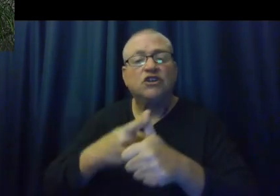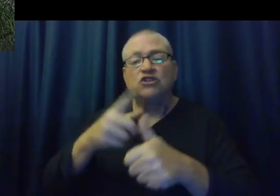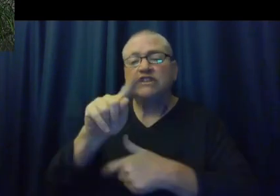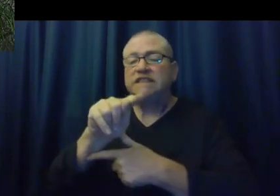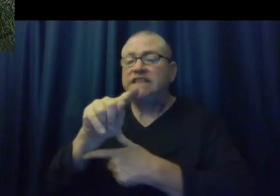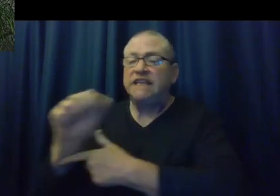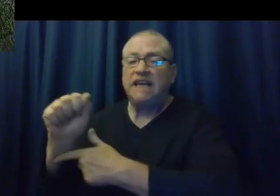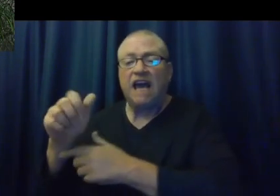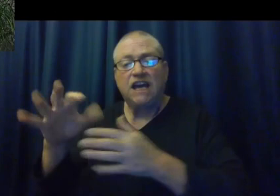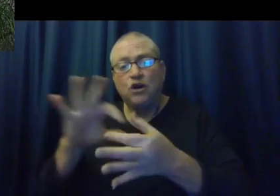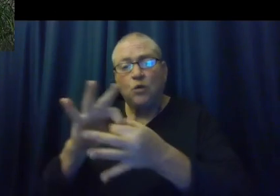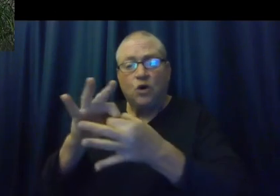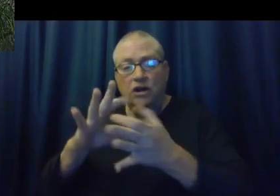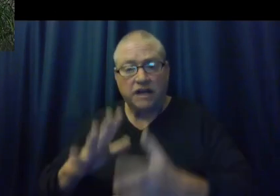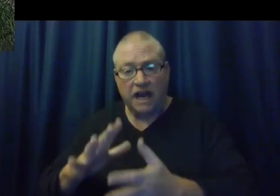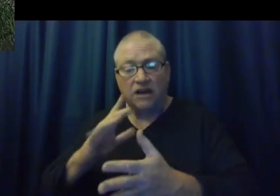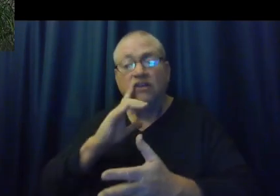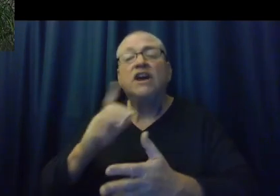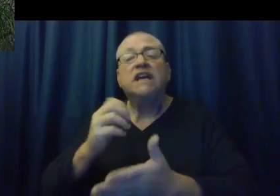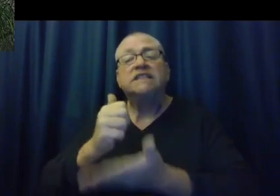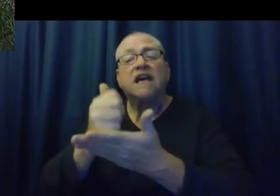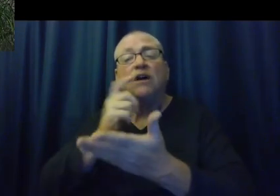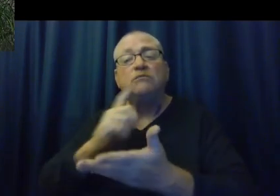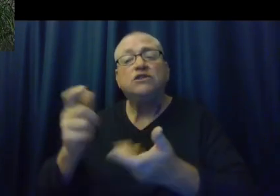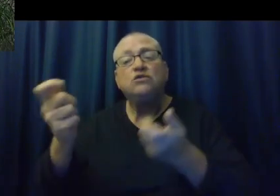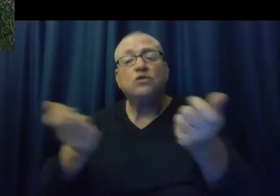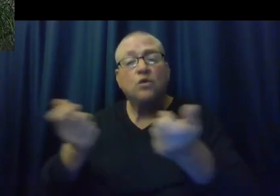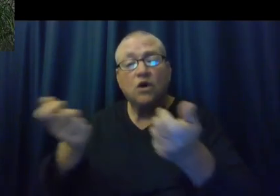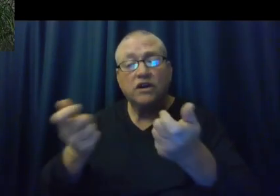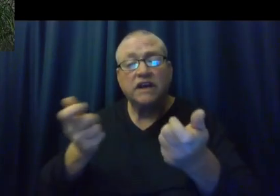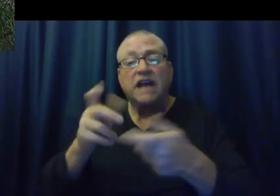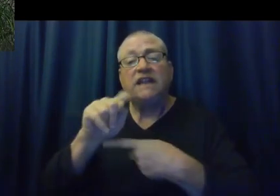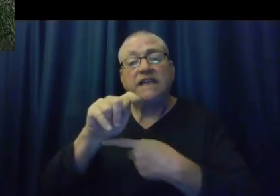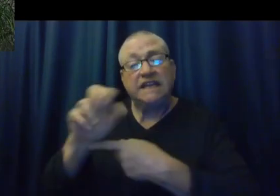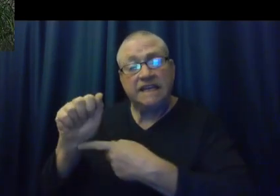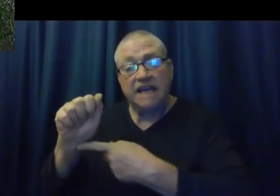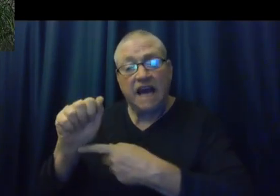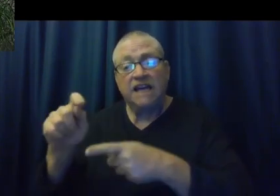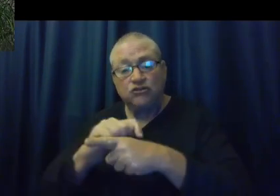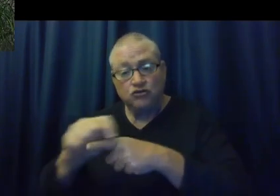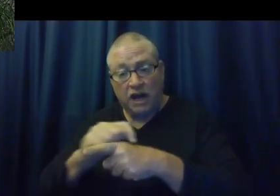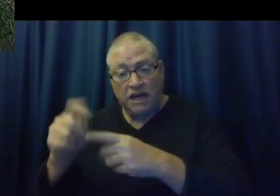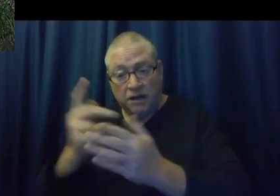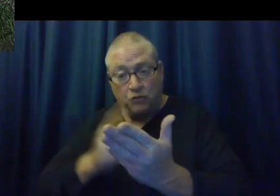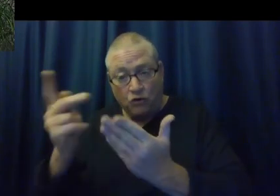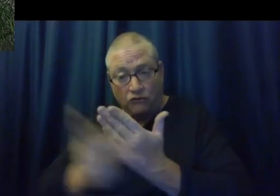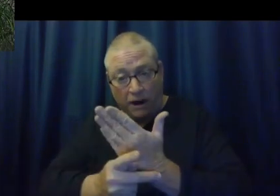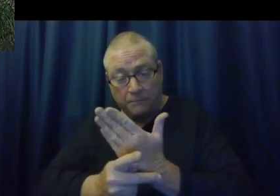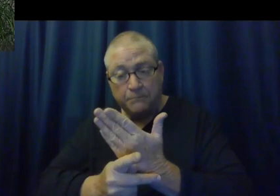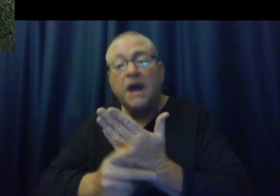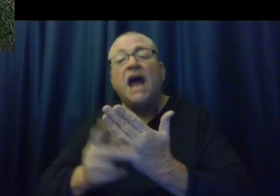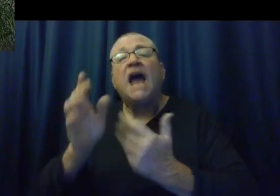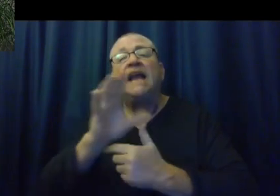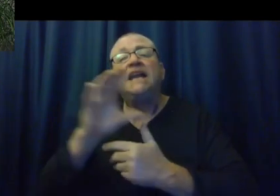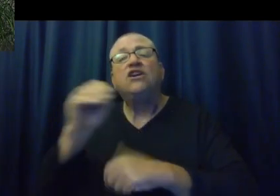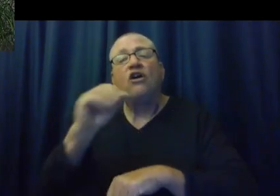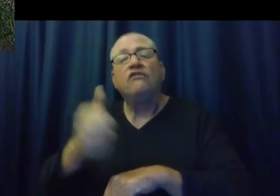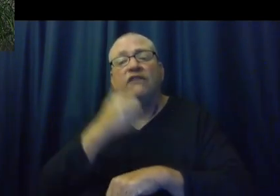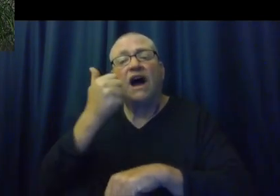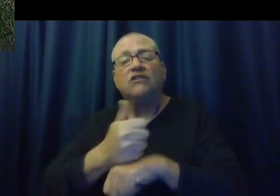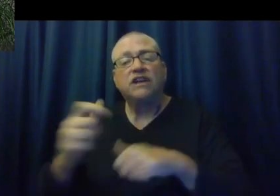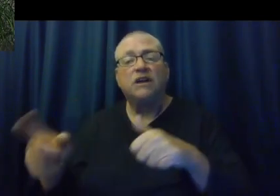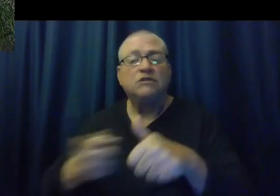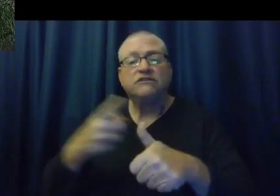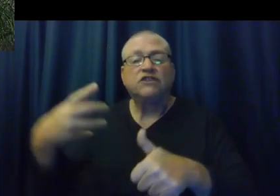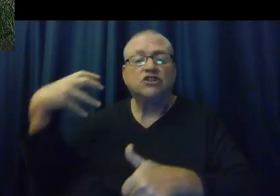TA coordinator. He has helped to organize and run the College of Science and Engineering TA training program, and he co-founded and